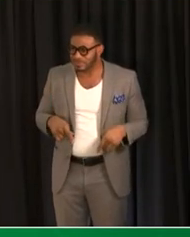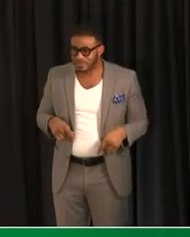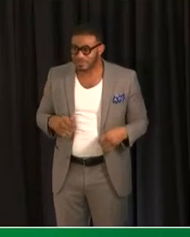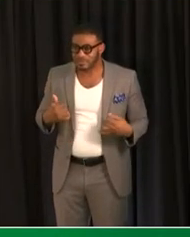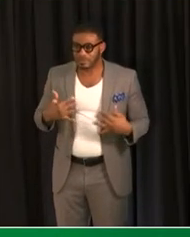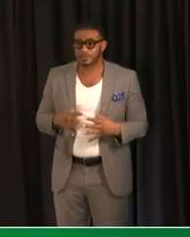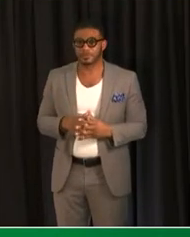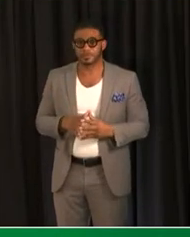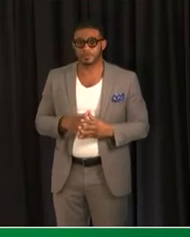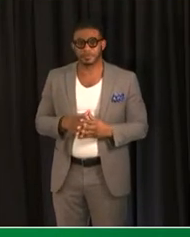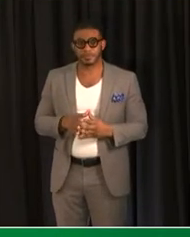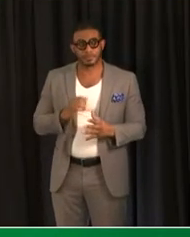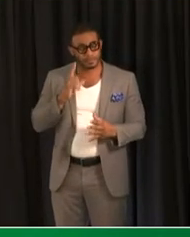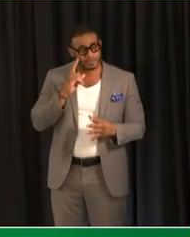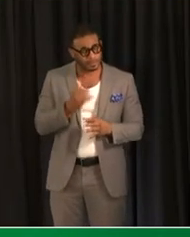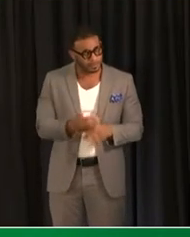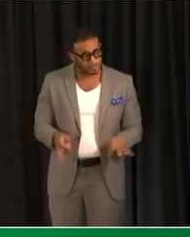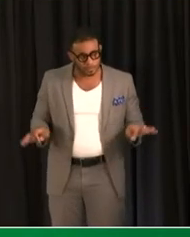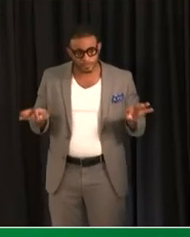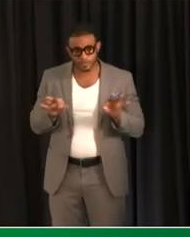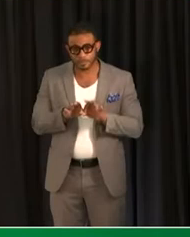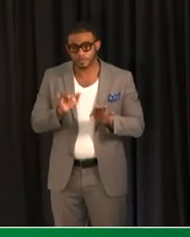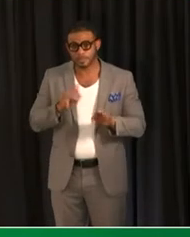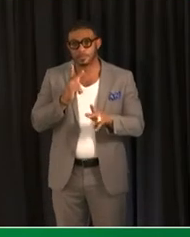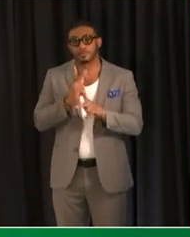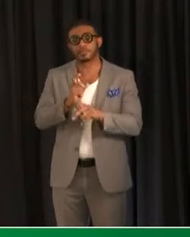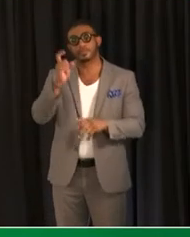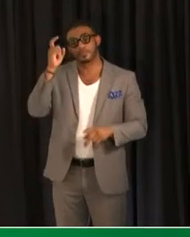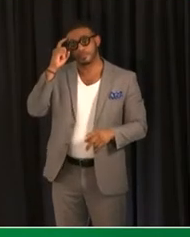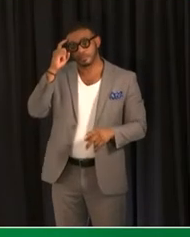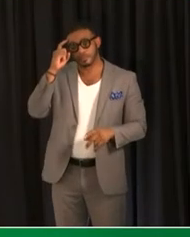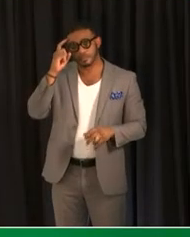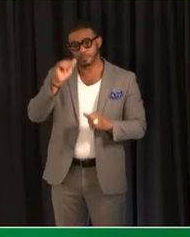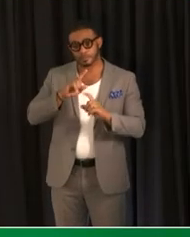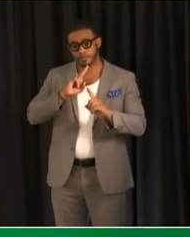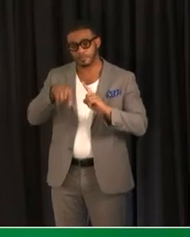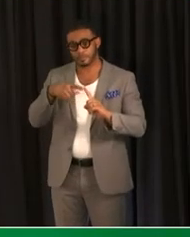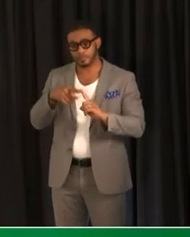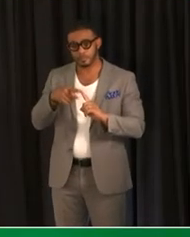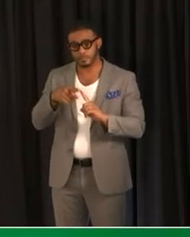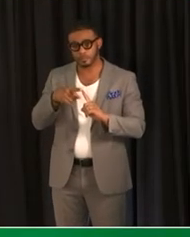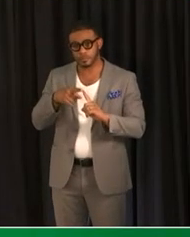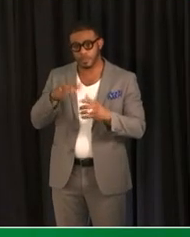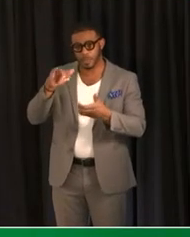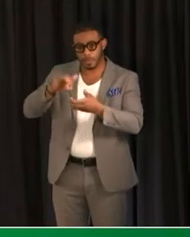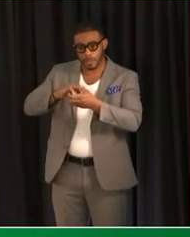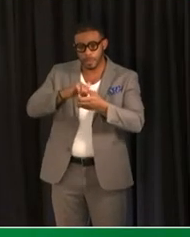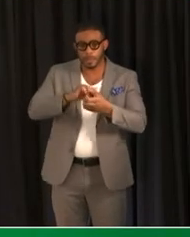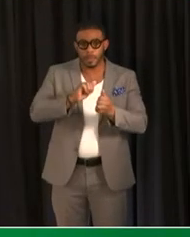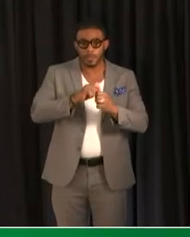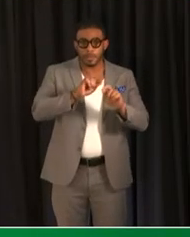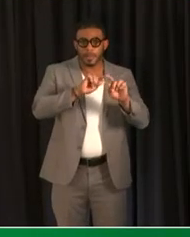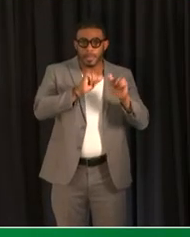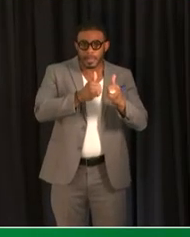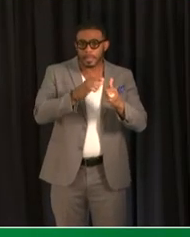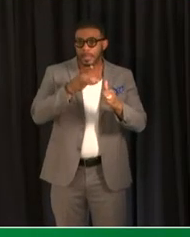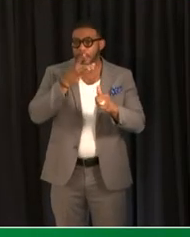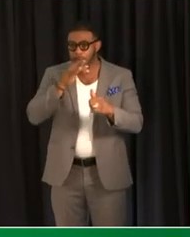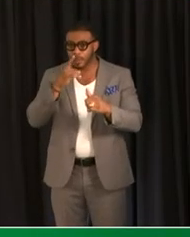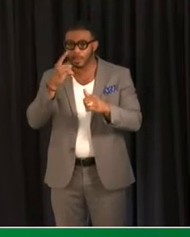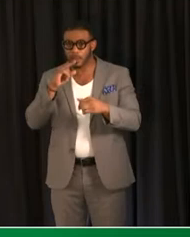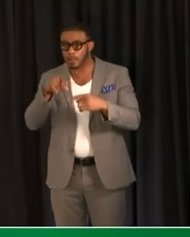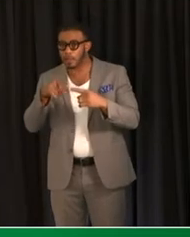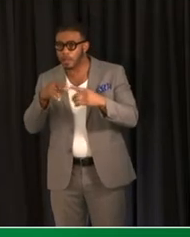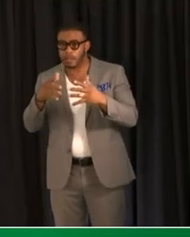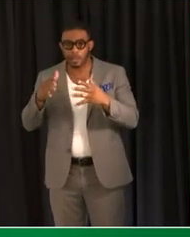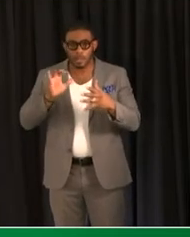extremely scary. And I think it's really important that we keep that in mind when we're talking about collaboration with agency and